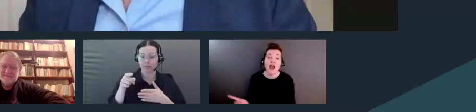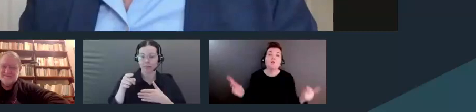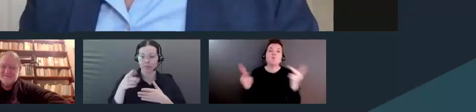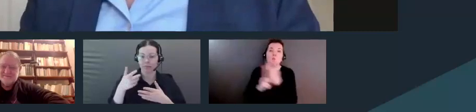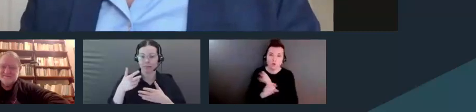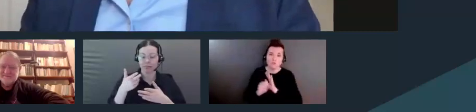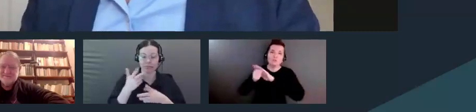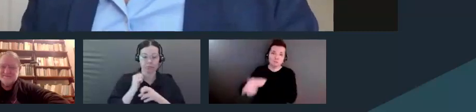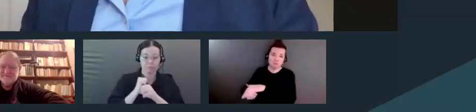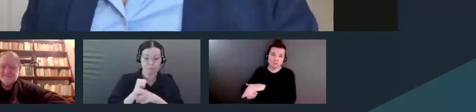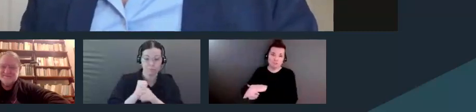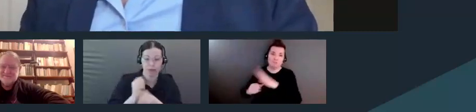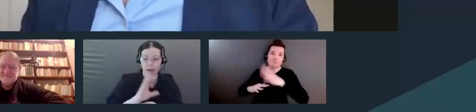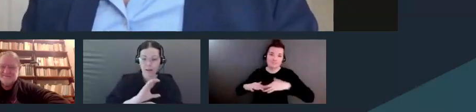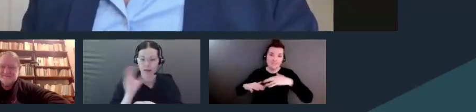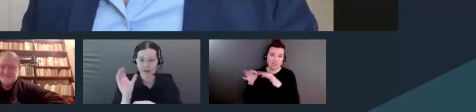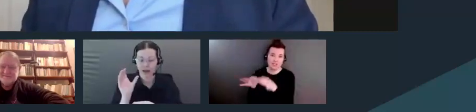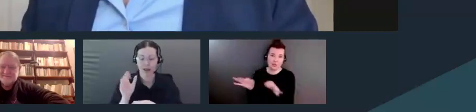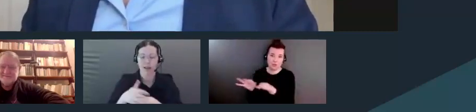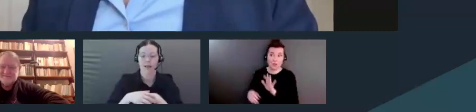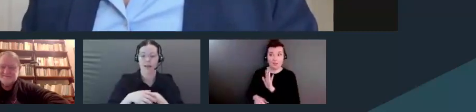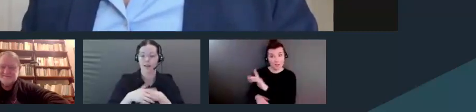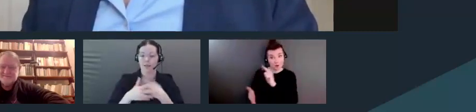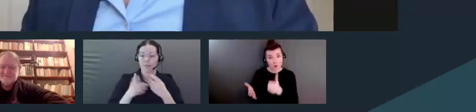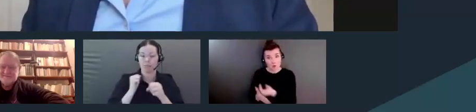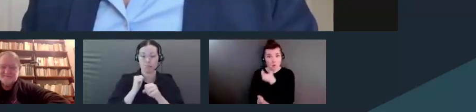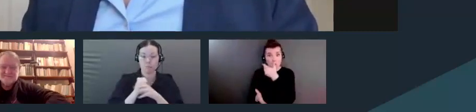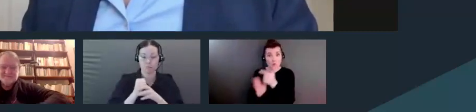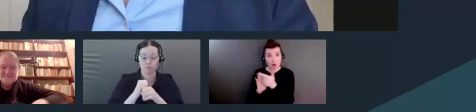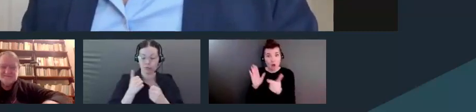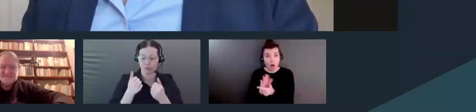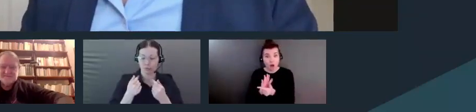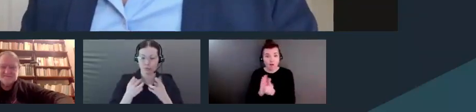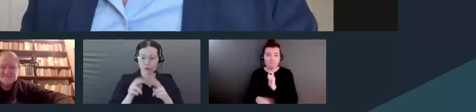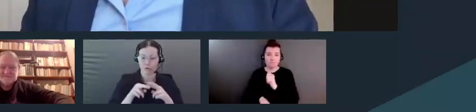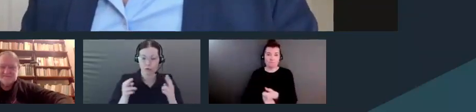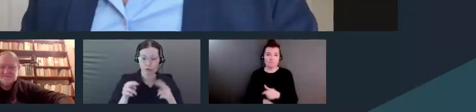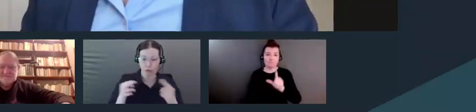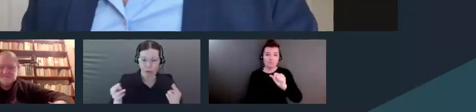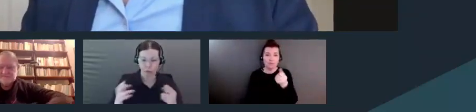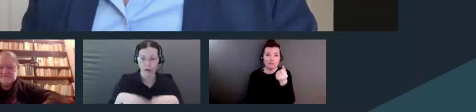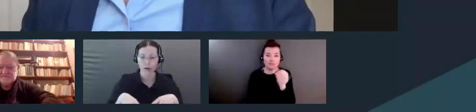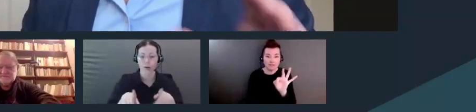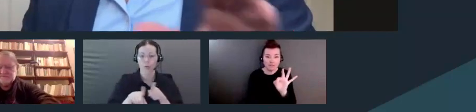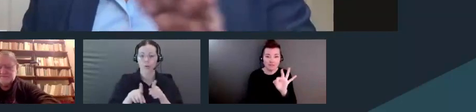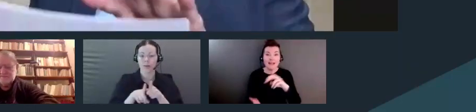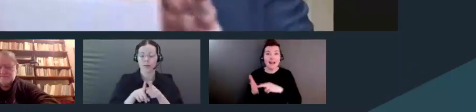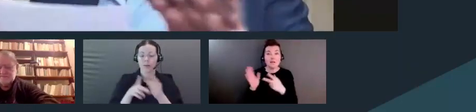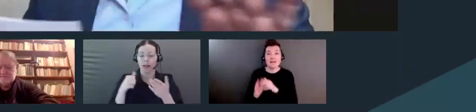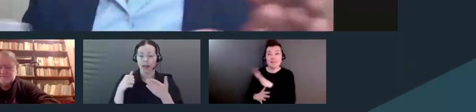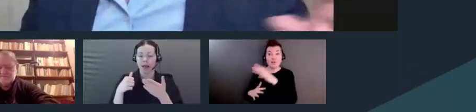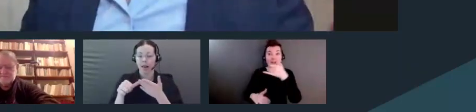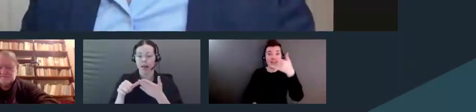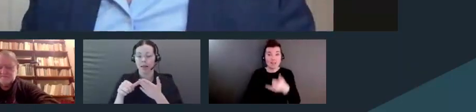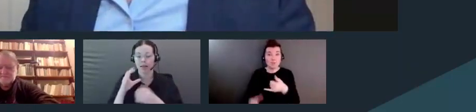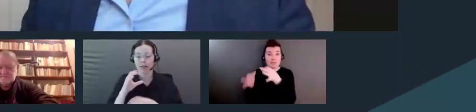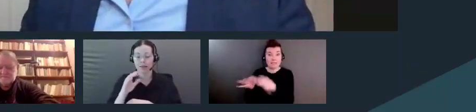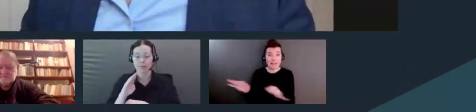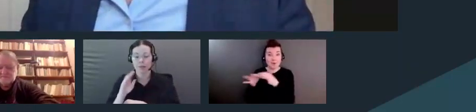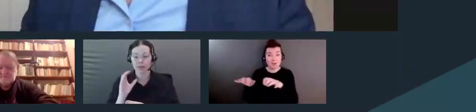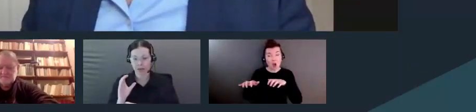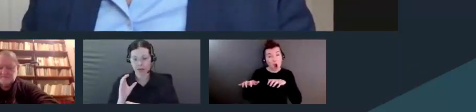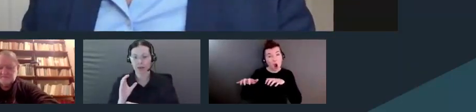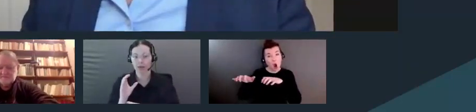Inuktitut. The new law they wrote in 2019 reduced Inuktitut from language throughout the